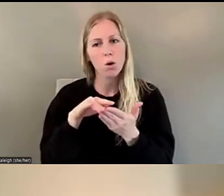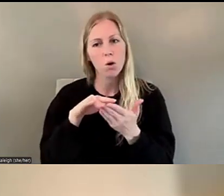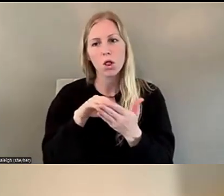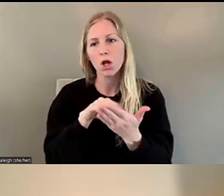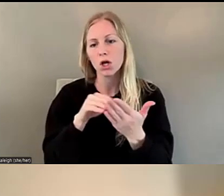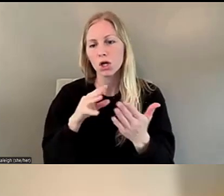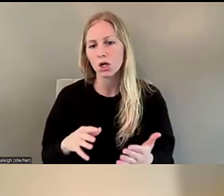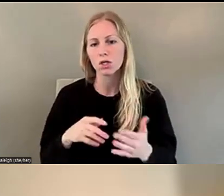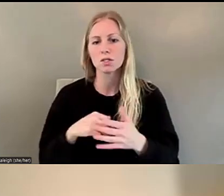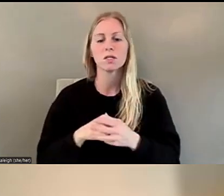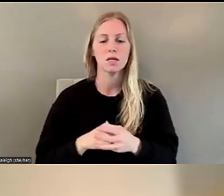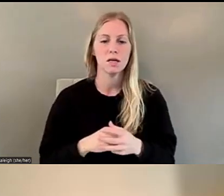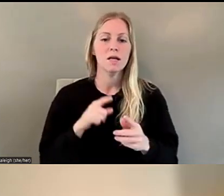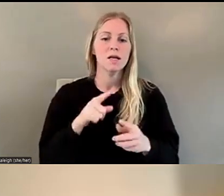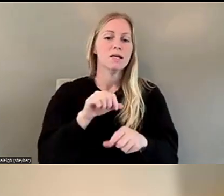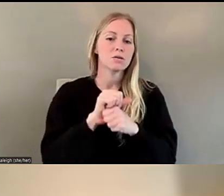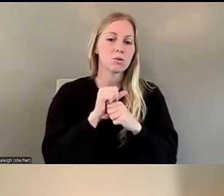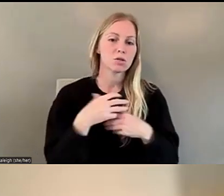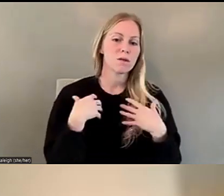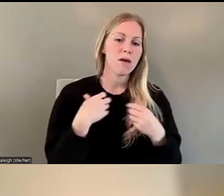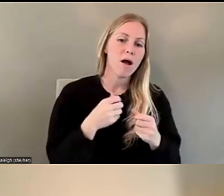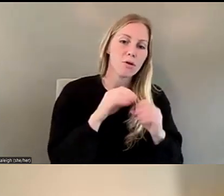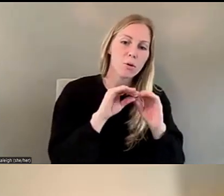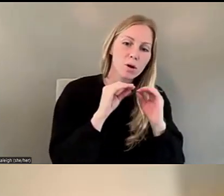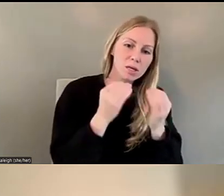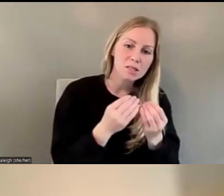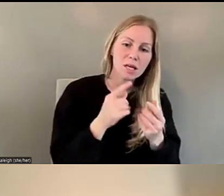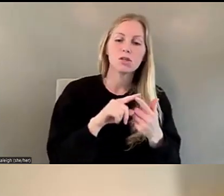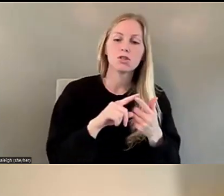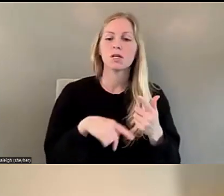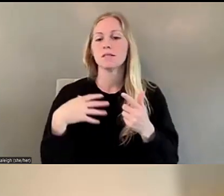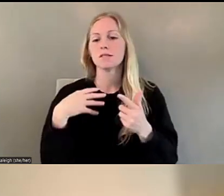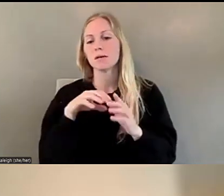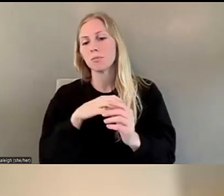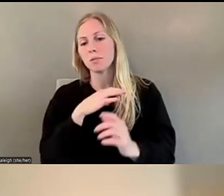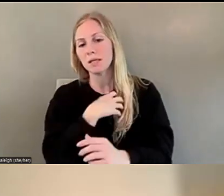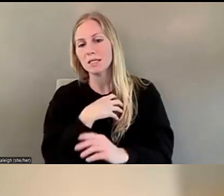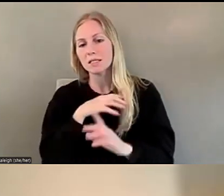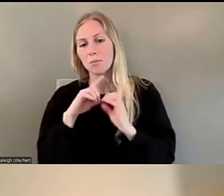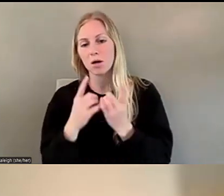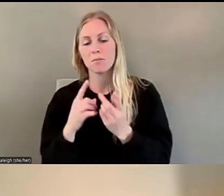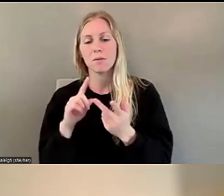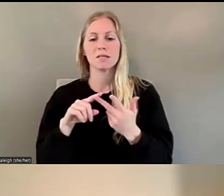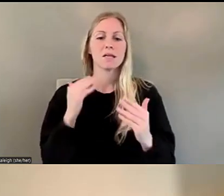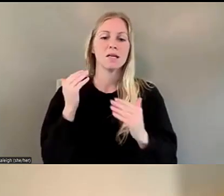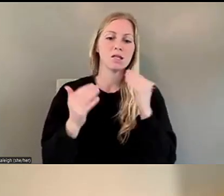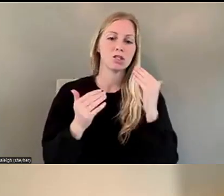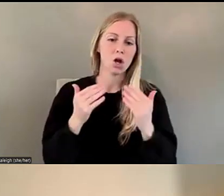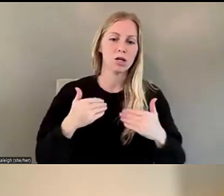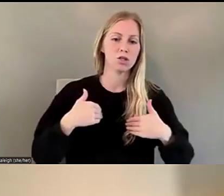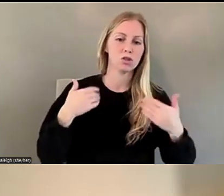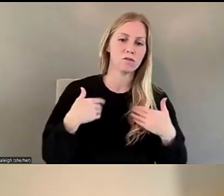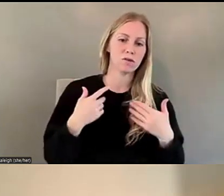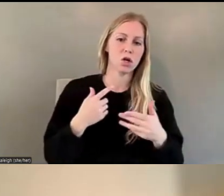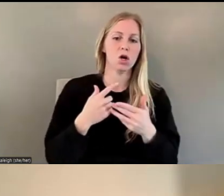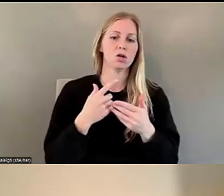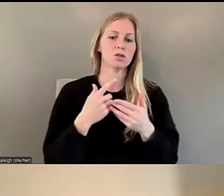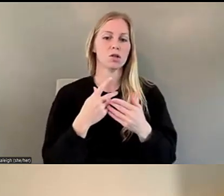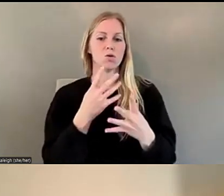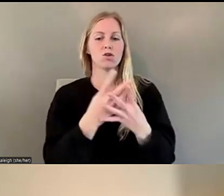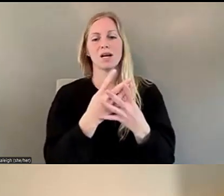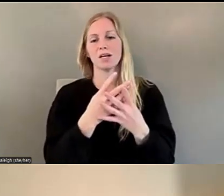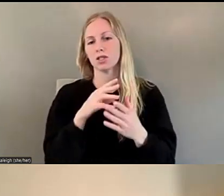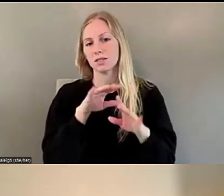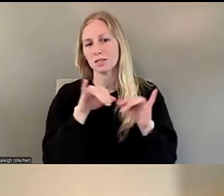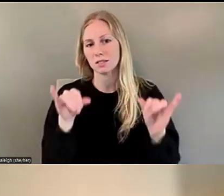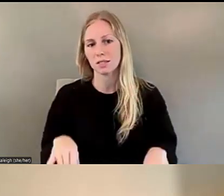organizations, local police departments, and adult and juvenile correction system. He's currently the research partner for innovative